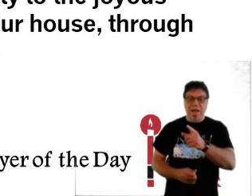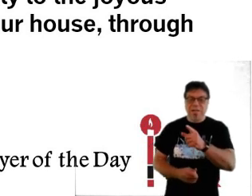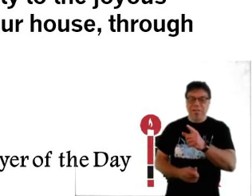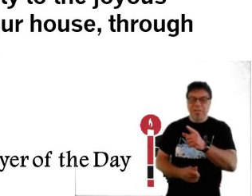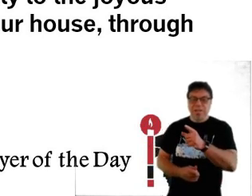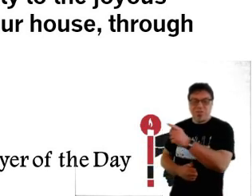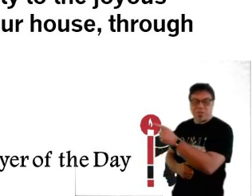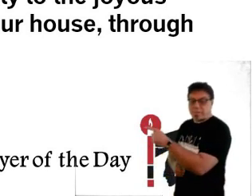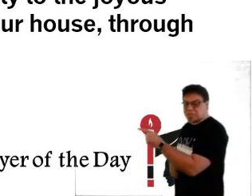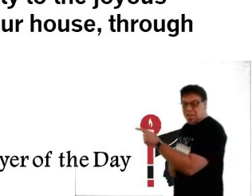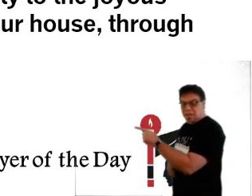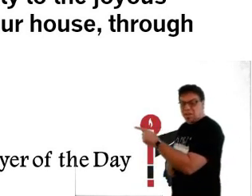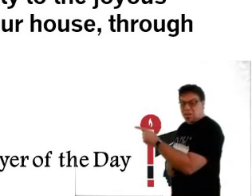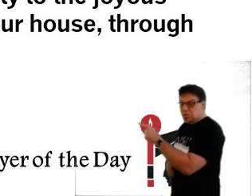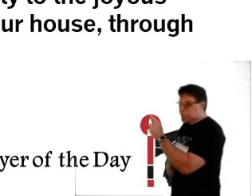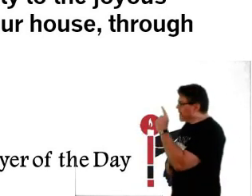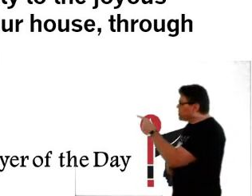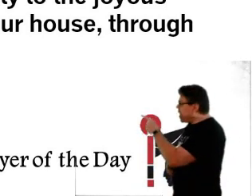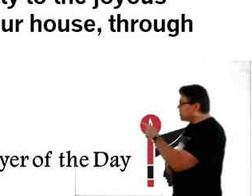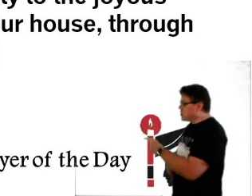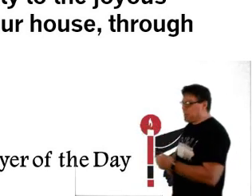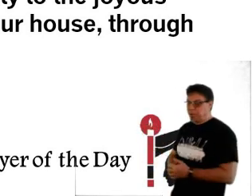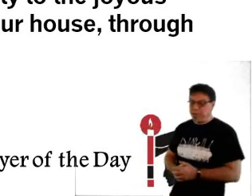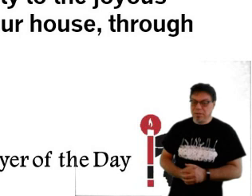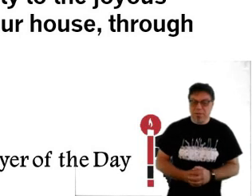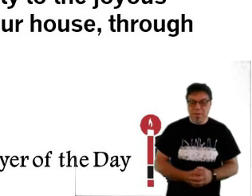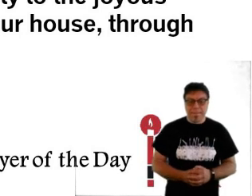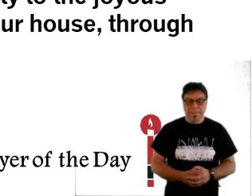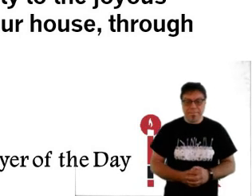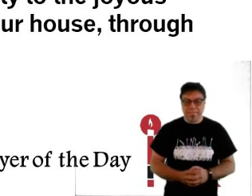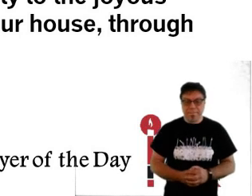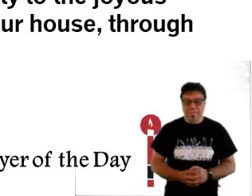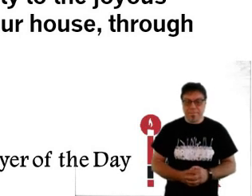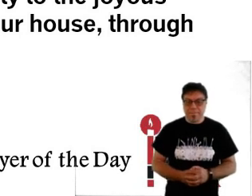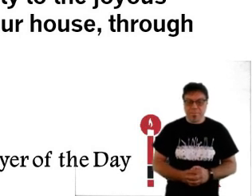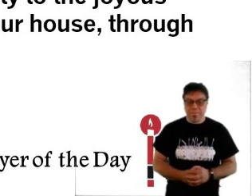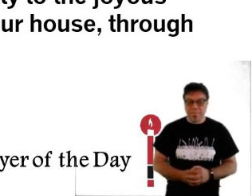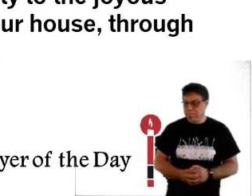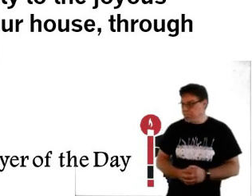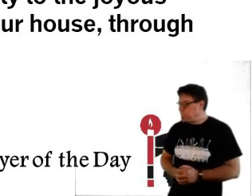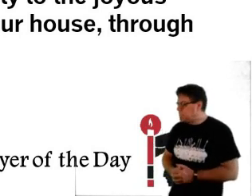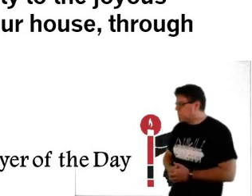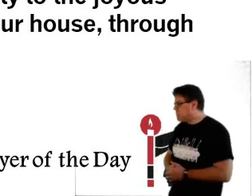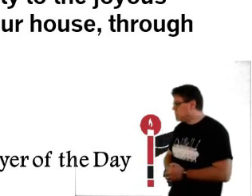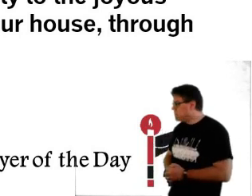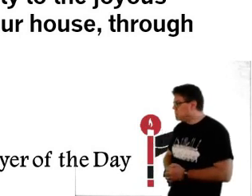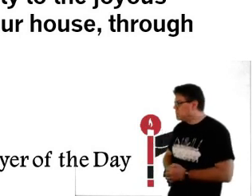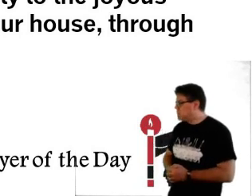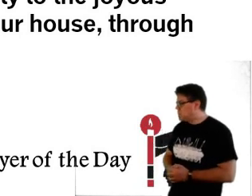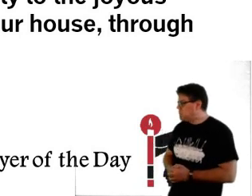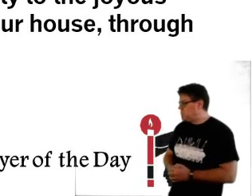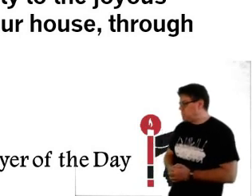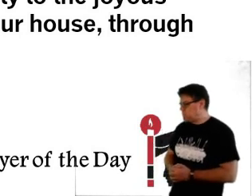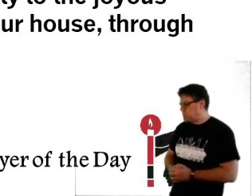Ha! Did you hear what you said? You said, God, our shepherd. This is not the time for debate. Let's just do the